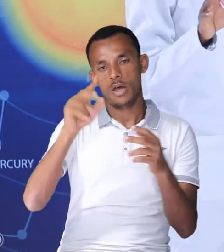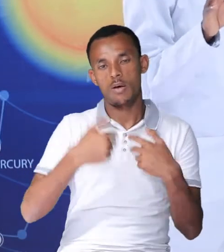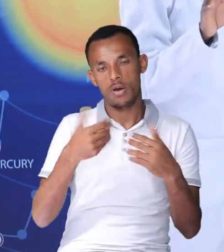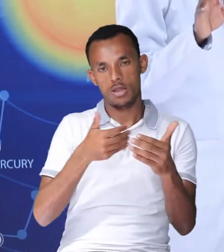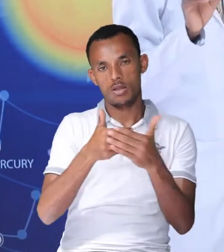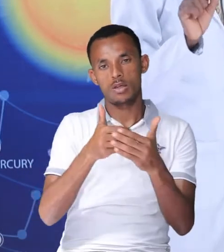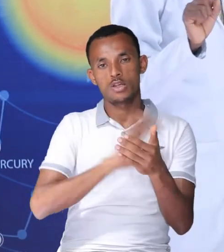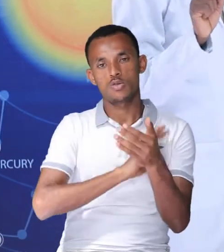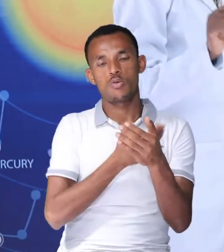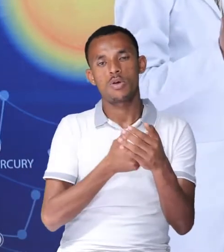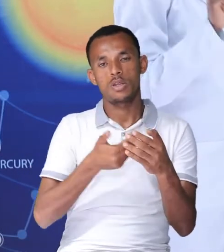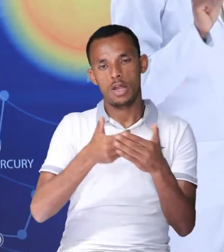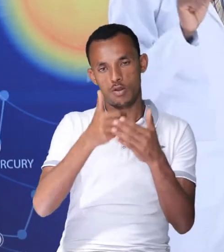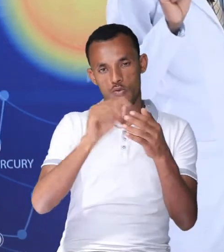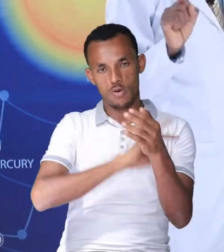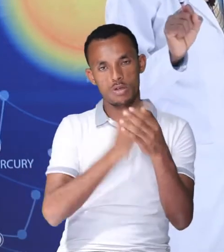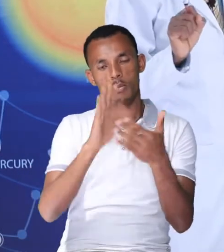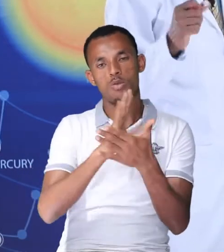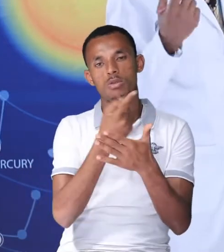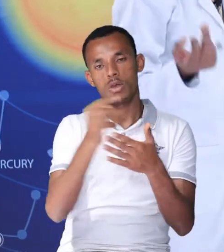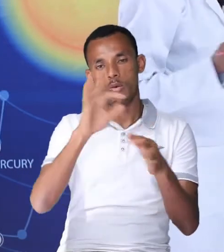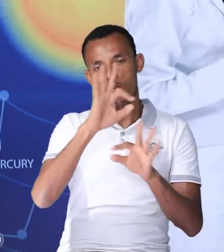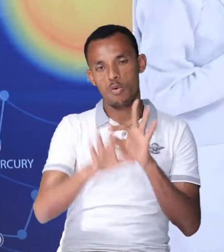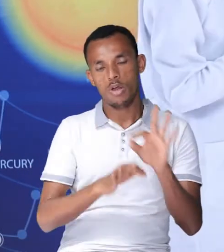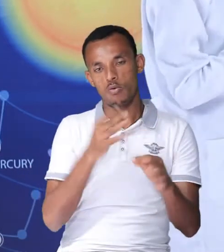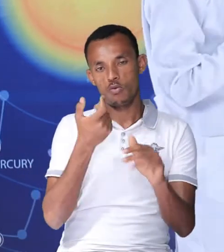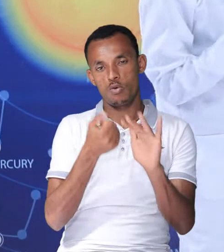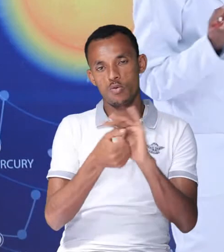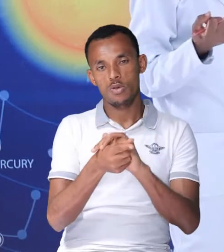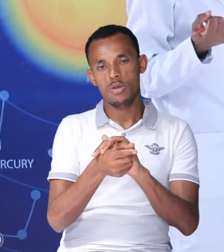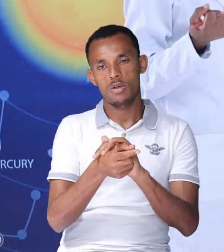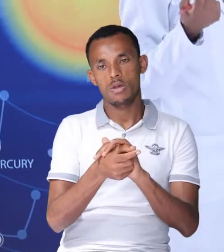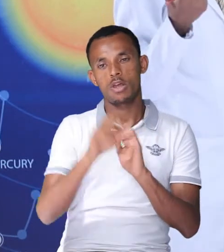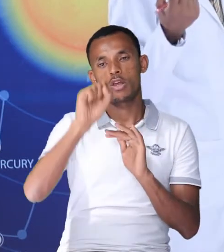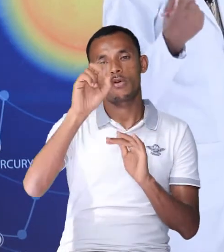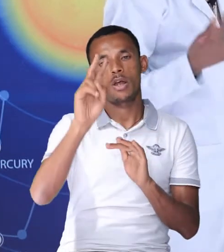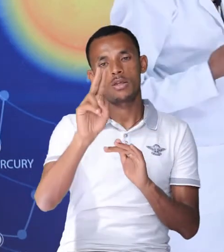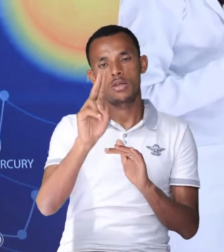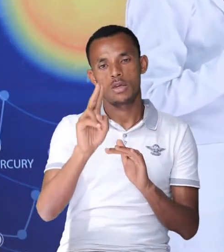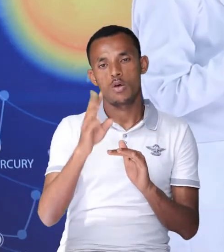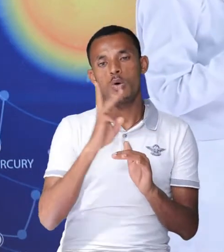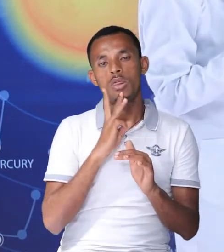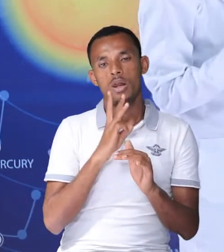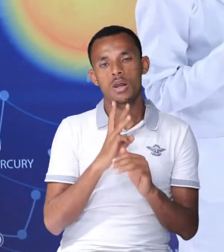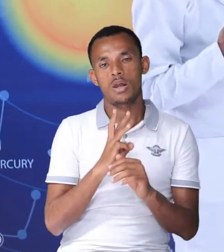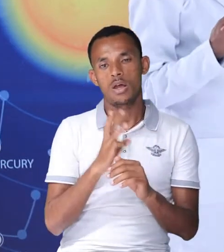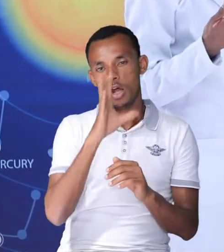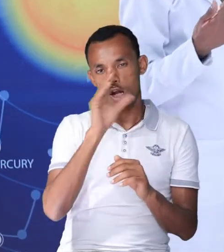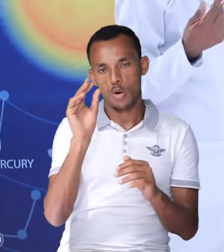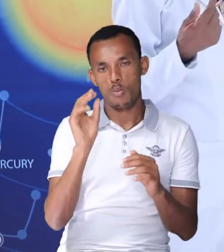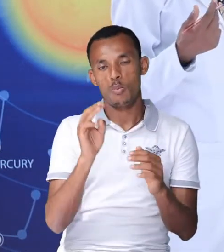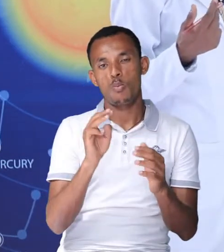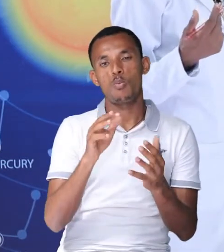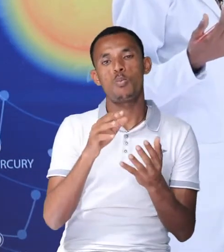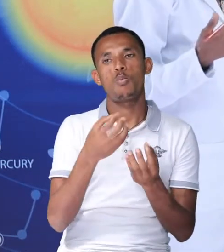strong attractive force between their molecules. For example, sulfuric acid, water, and molten